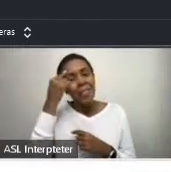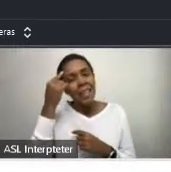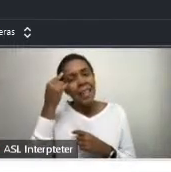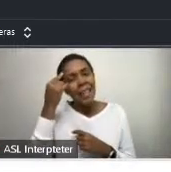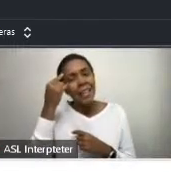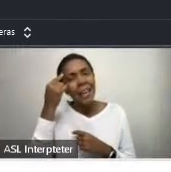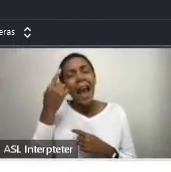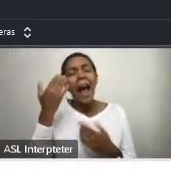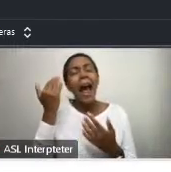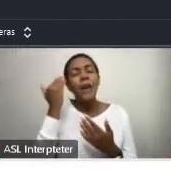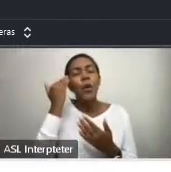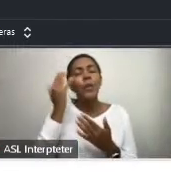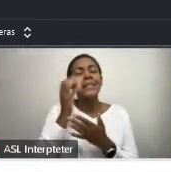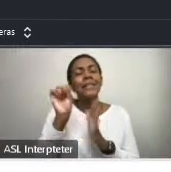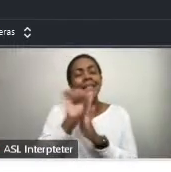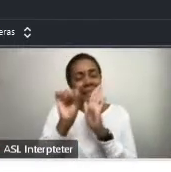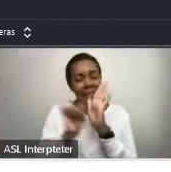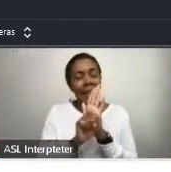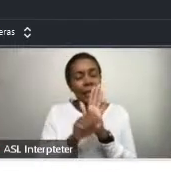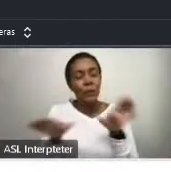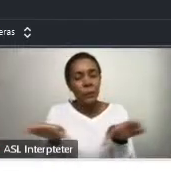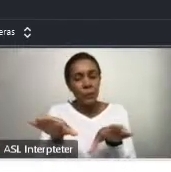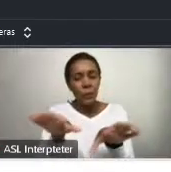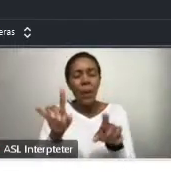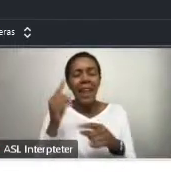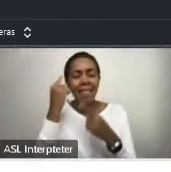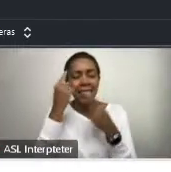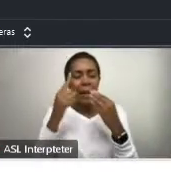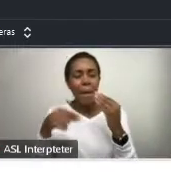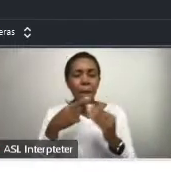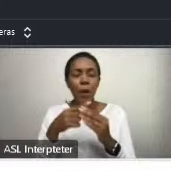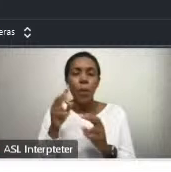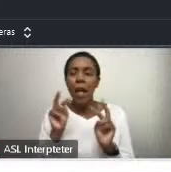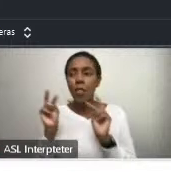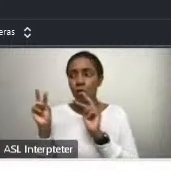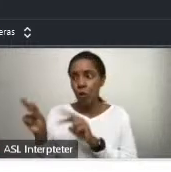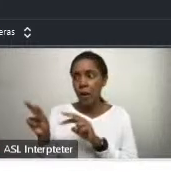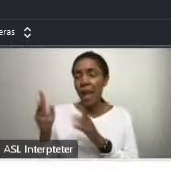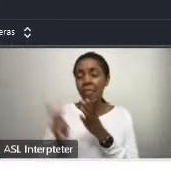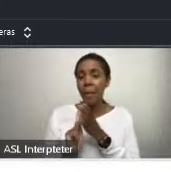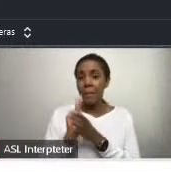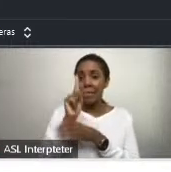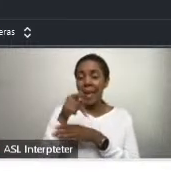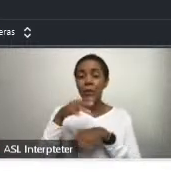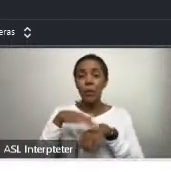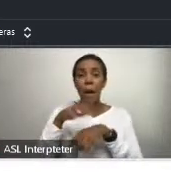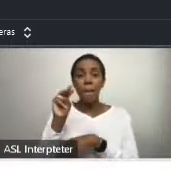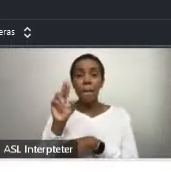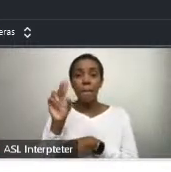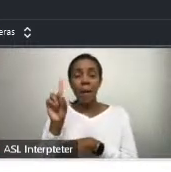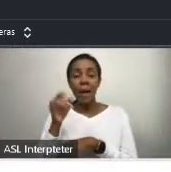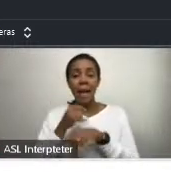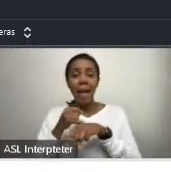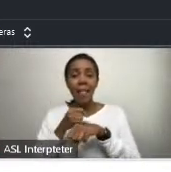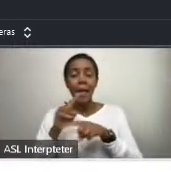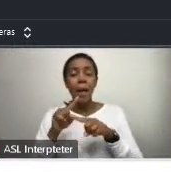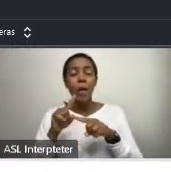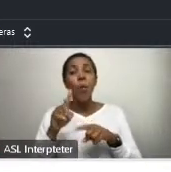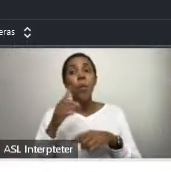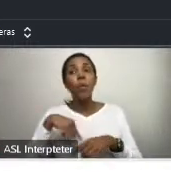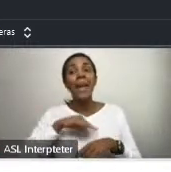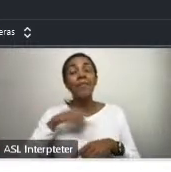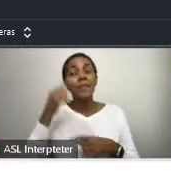the state's doing, but and I think about this as I looked at the plans for Mud Island. We have to think about the ongoing